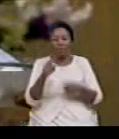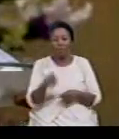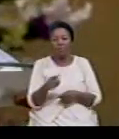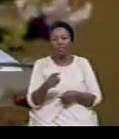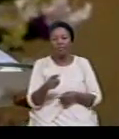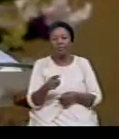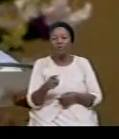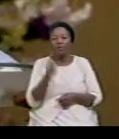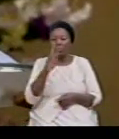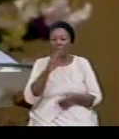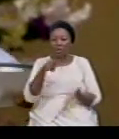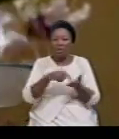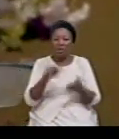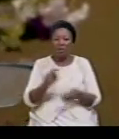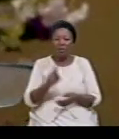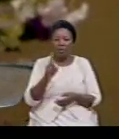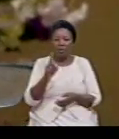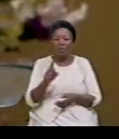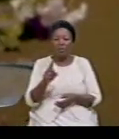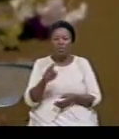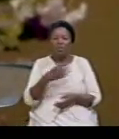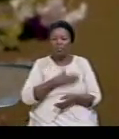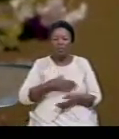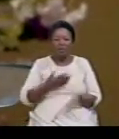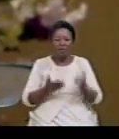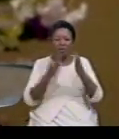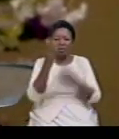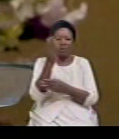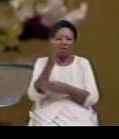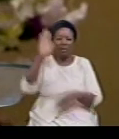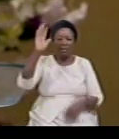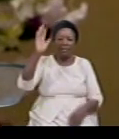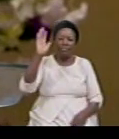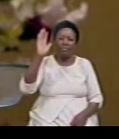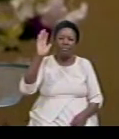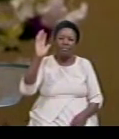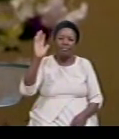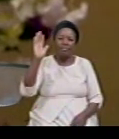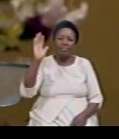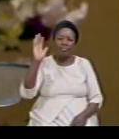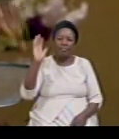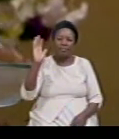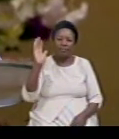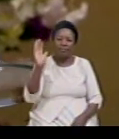You are standing up. Can I see your hand up? Those who are standing up,